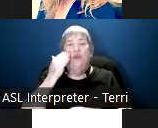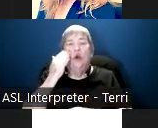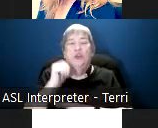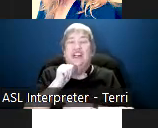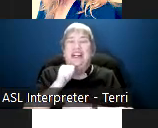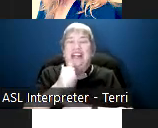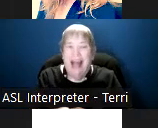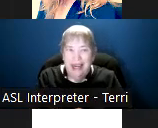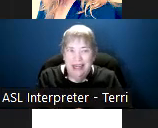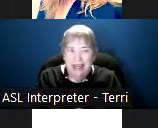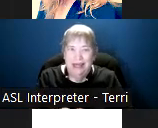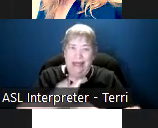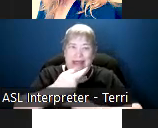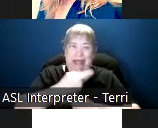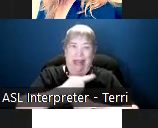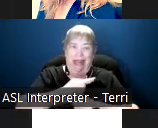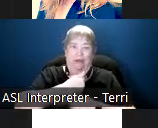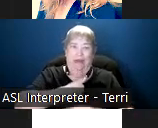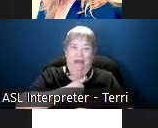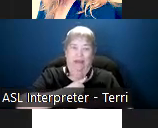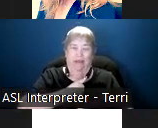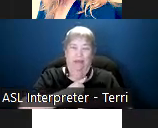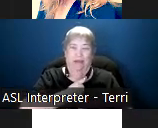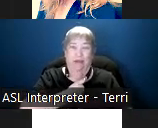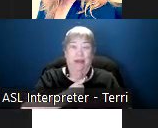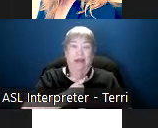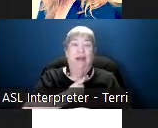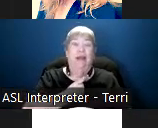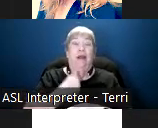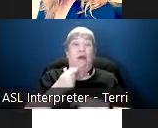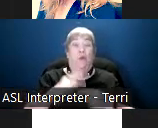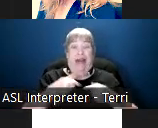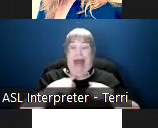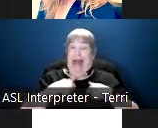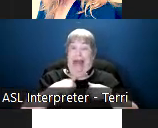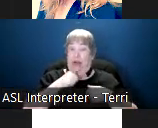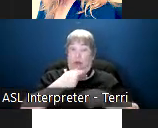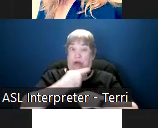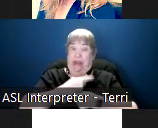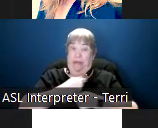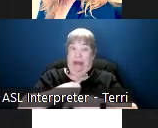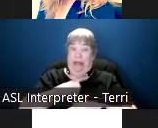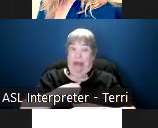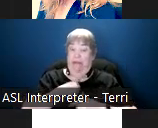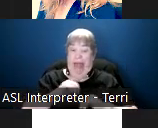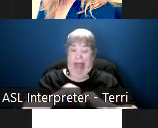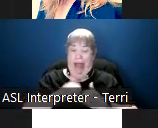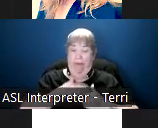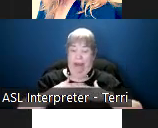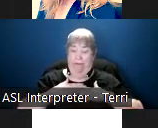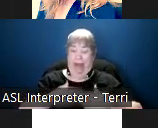ways my body tells me when I'm not practicing good self-care. So the two big indicators for